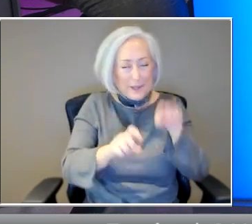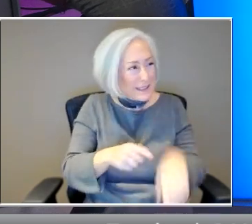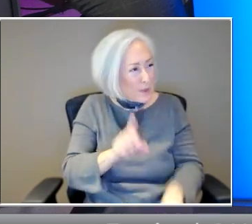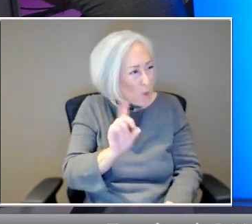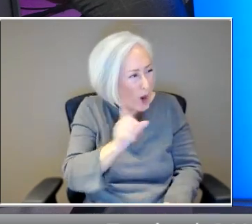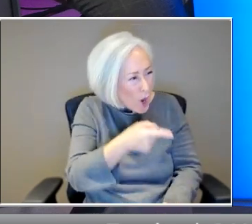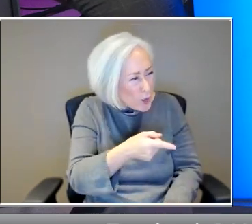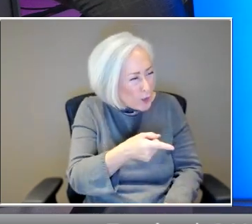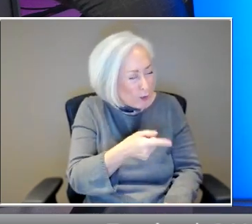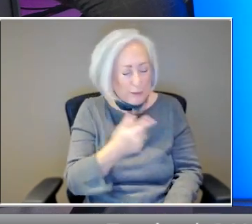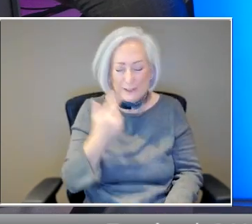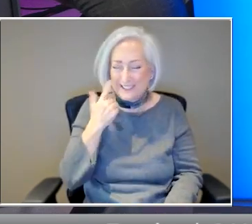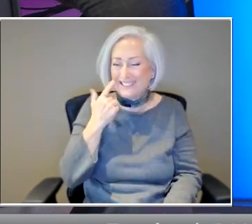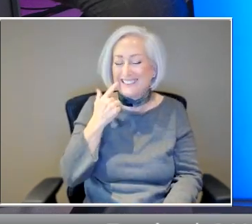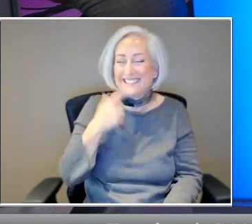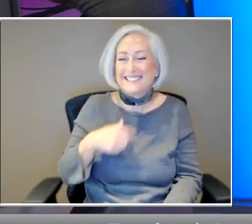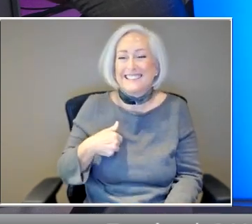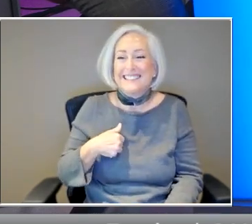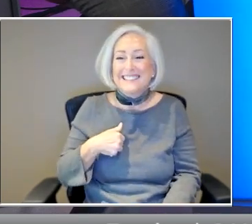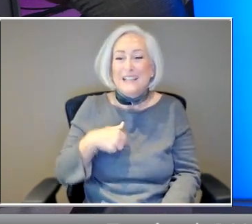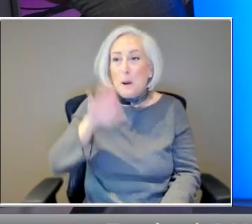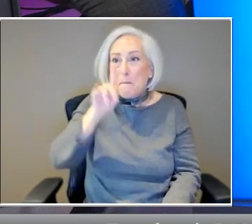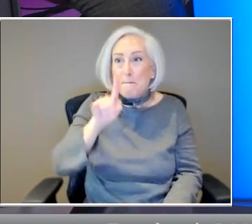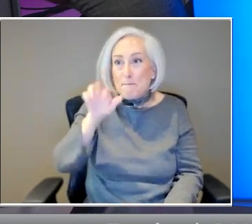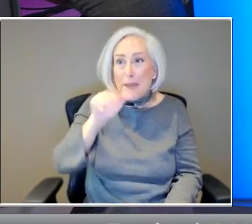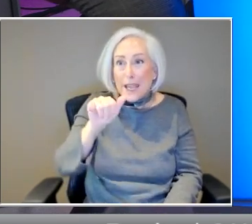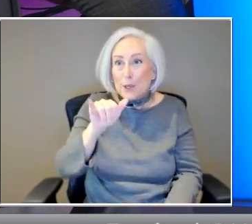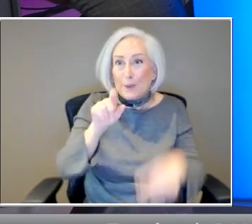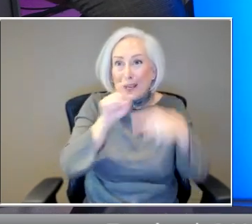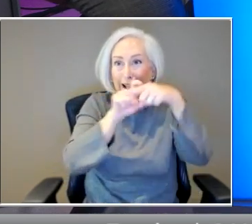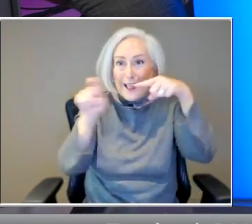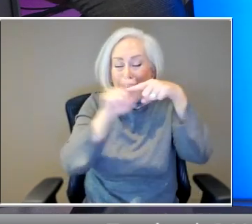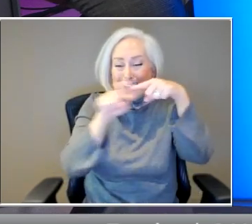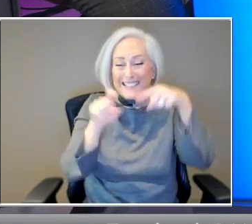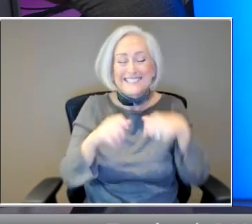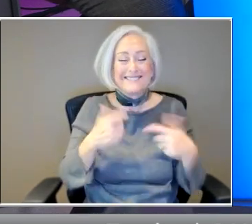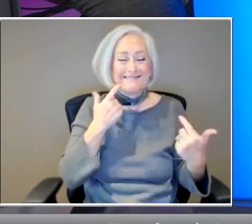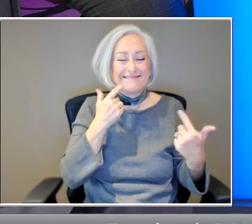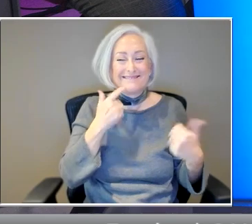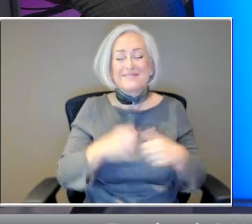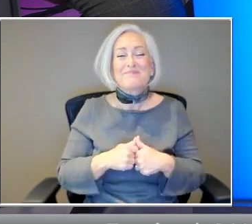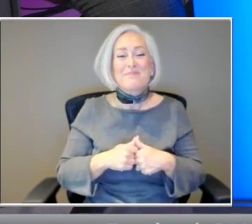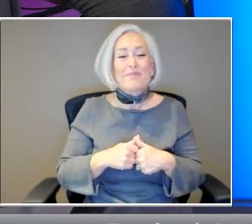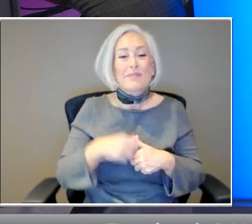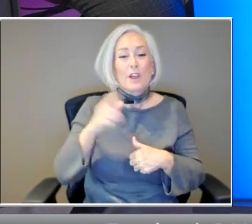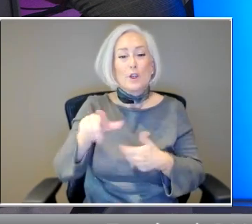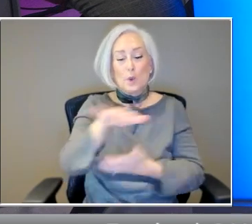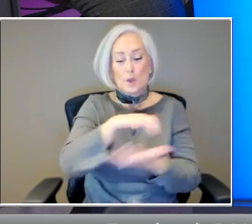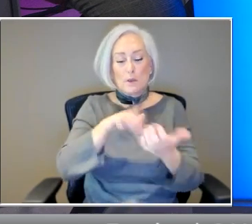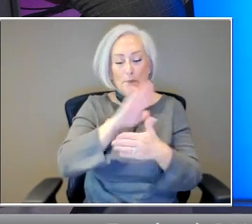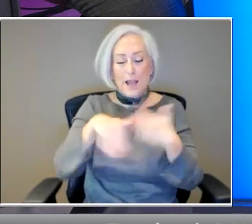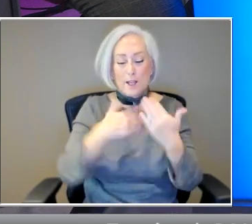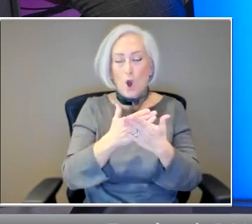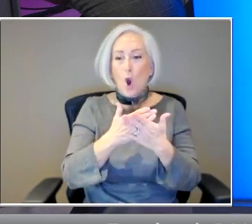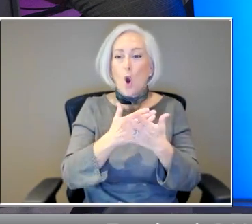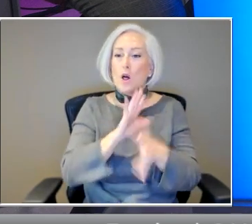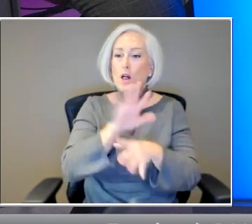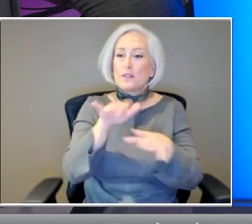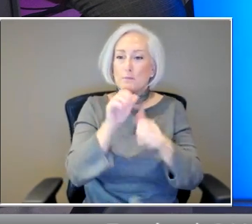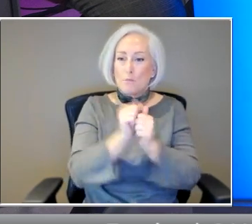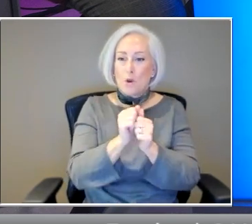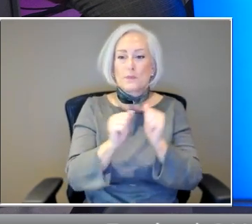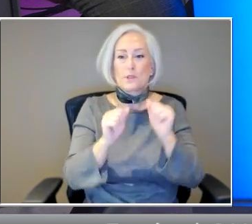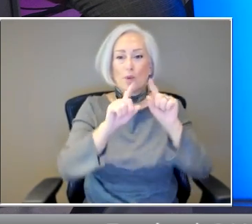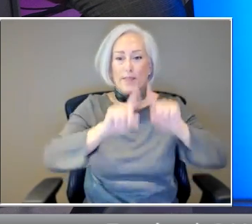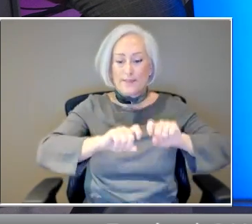I'm hiding in the bakery closet. Dr. Surface, you combine all the visits and testing, or you try to do it all in one